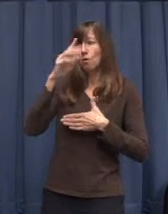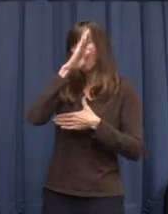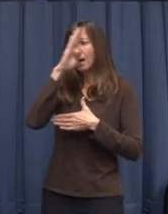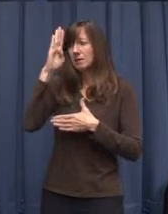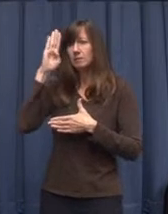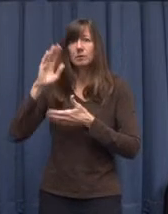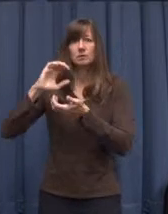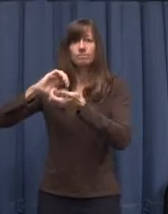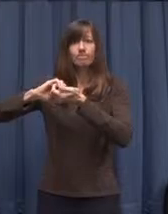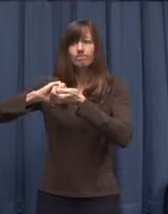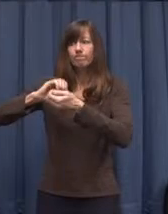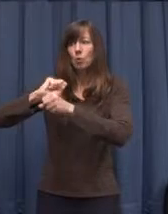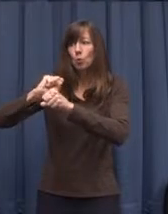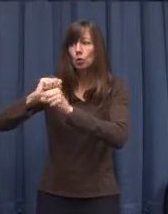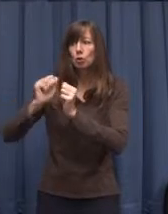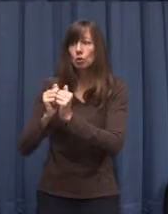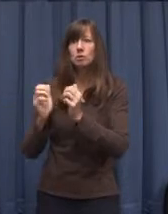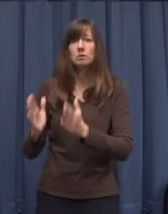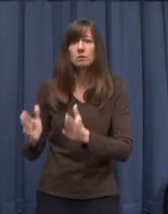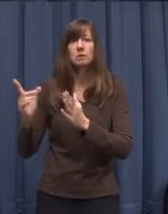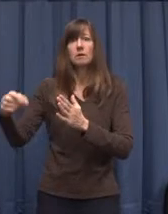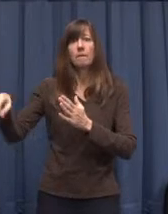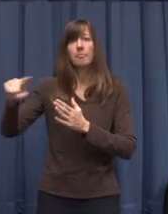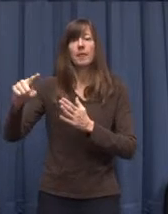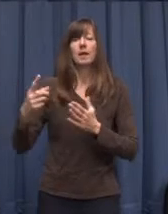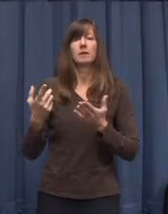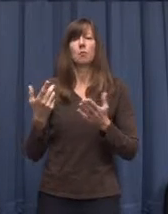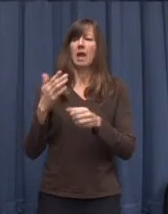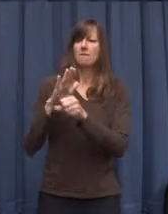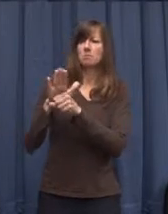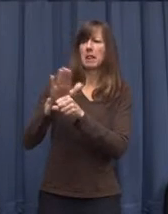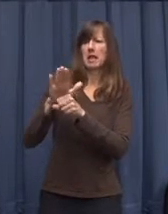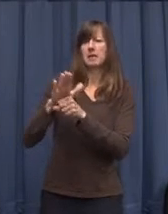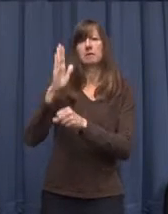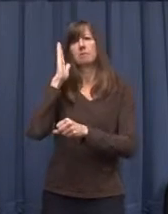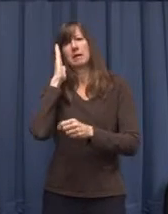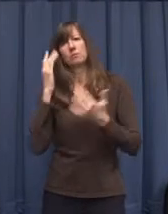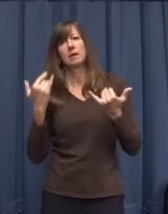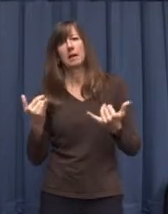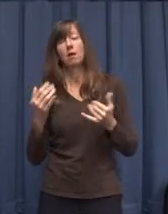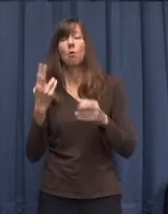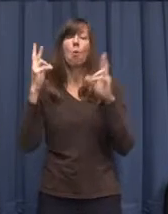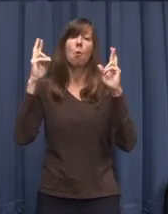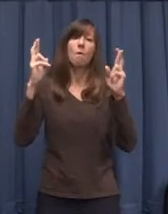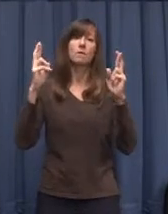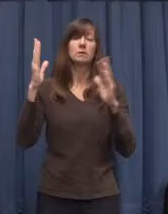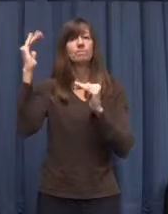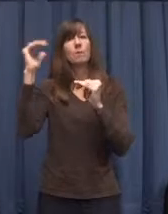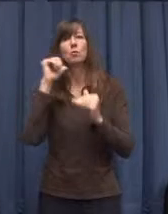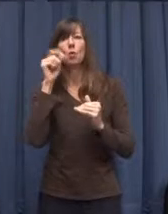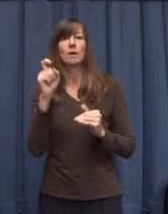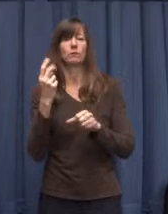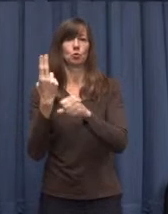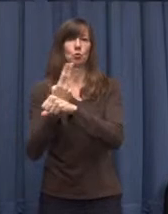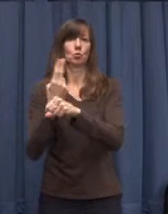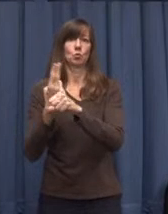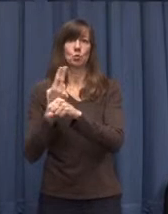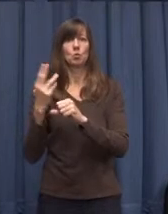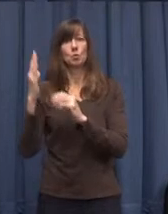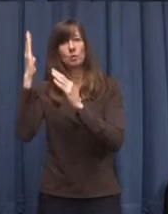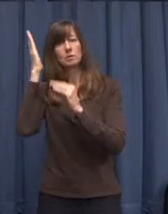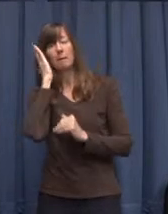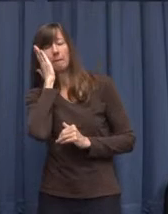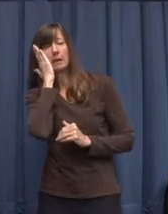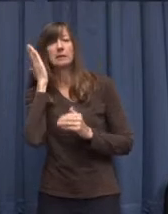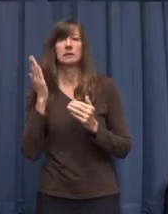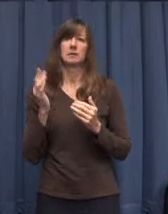we will not need to use that capacity, but we do have that if needed. Once again, I know